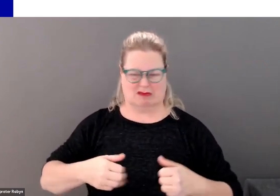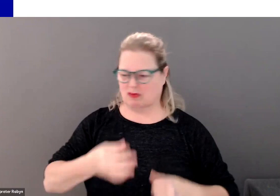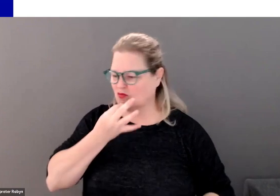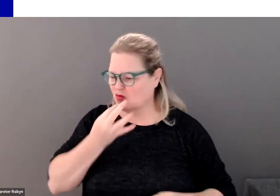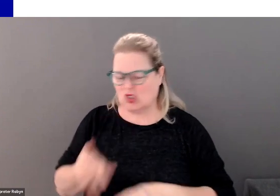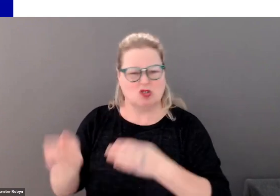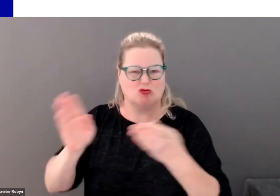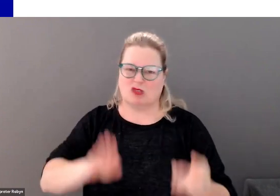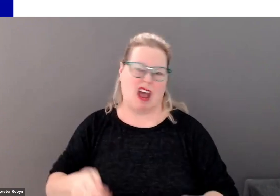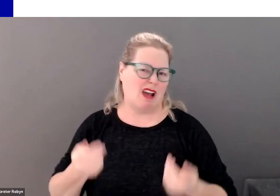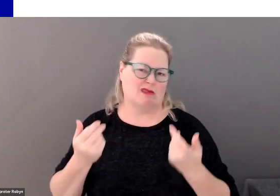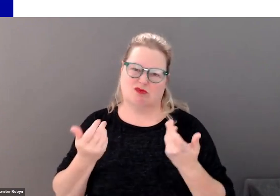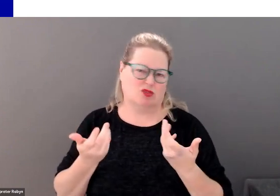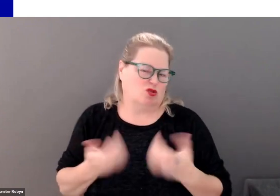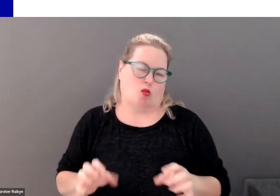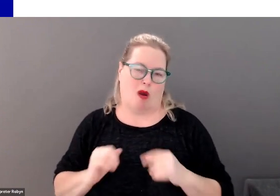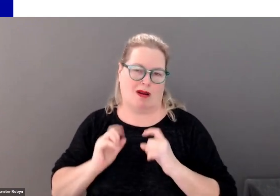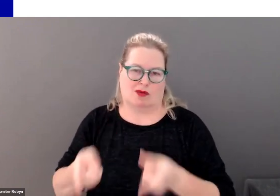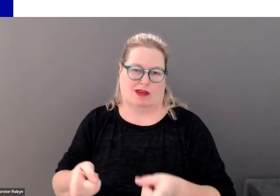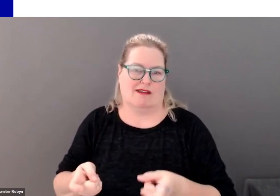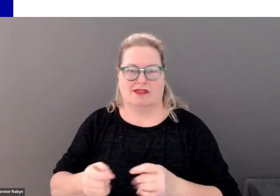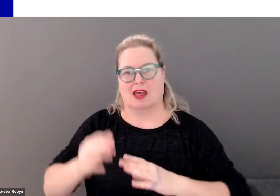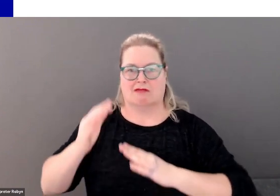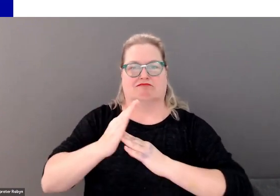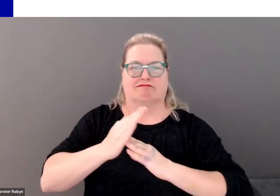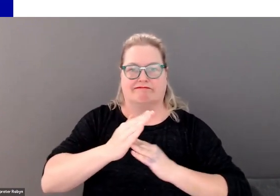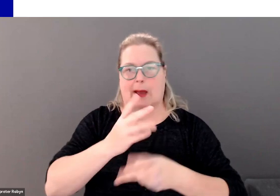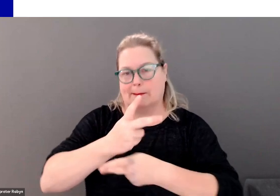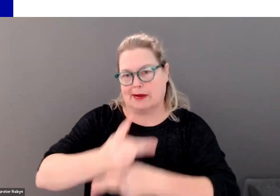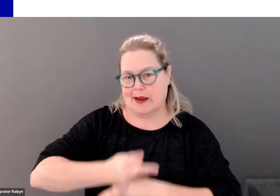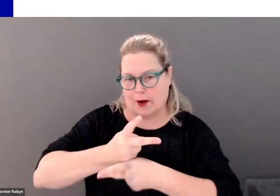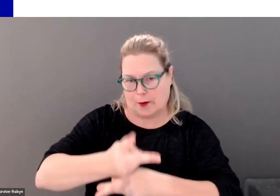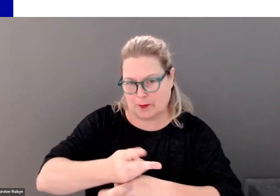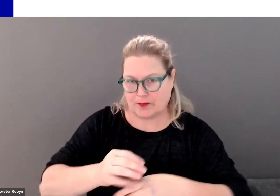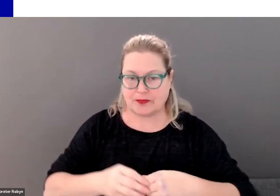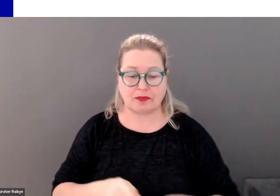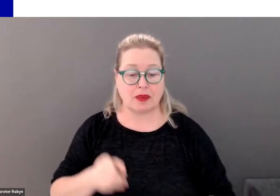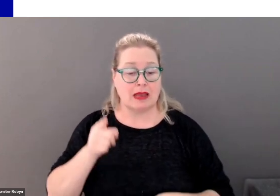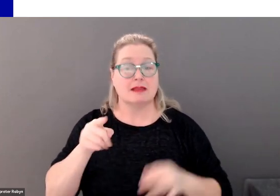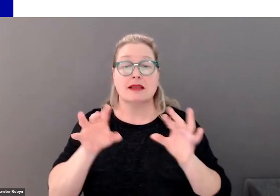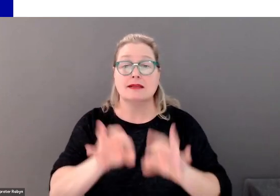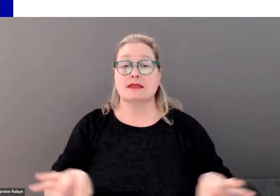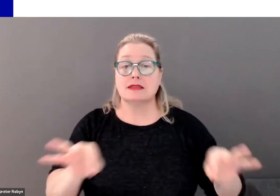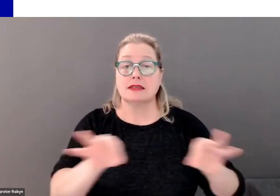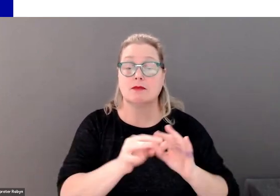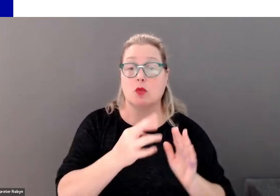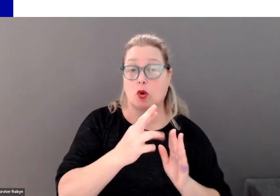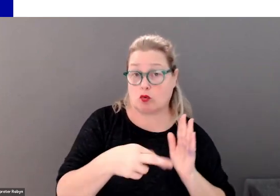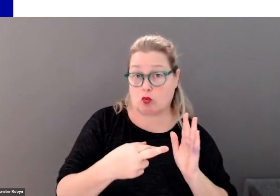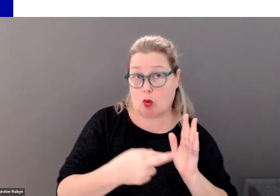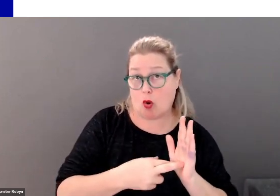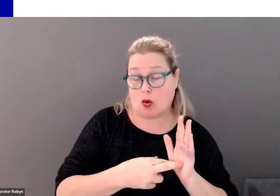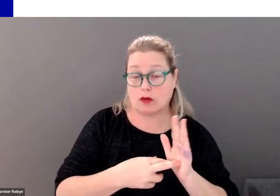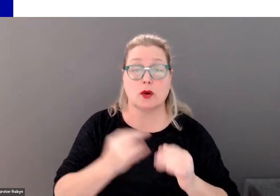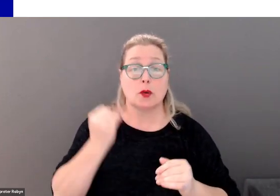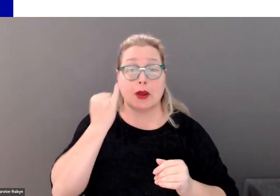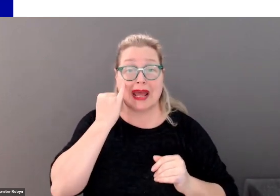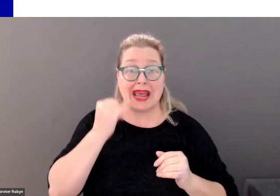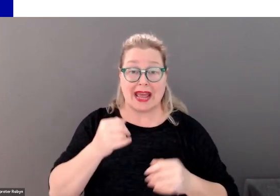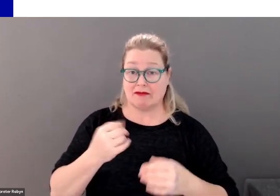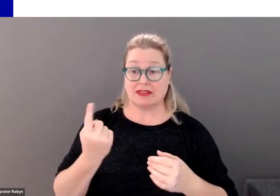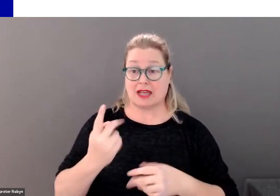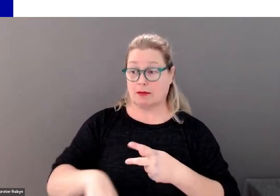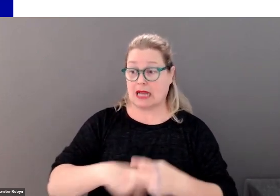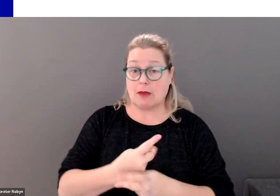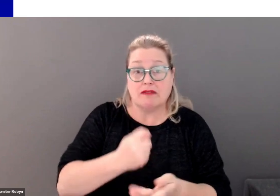this look like in practice? Well, value assessment methods play an increasingly important role in determining whether a particular intervention,